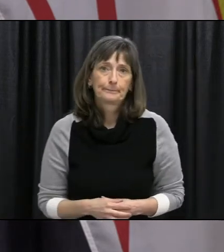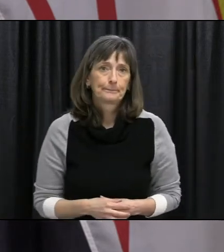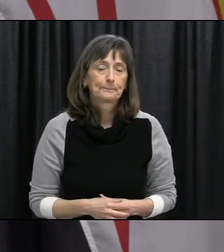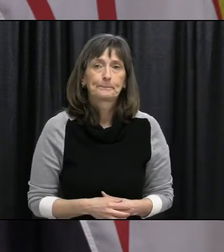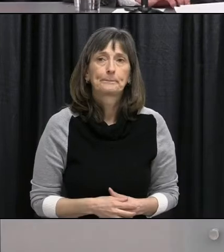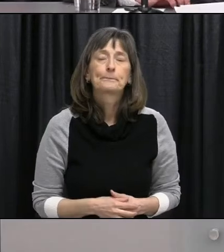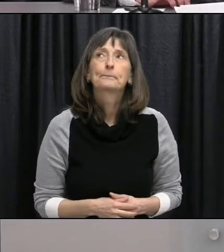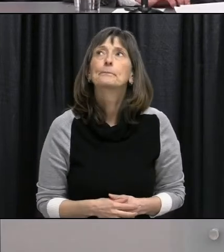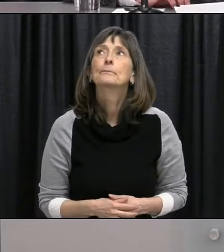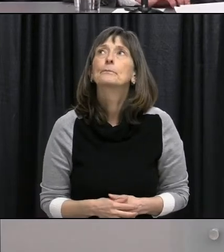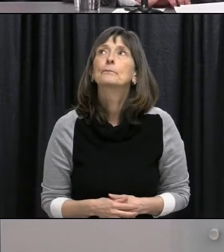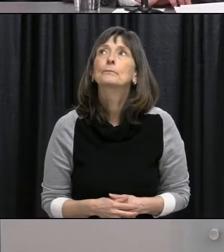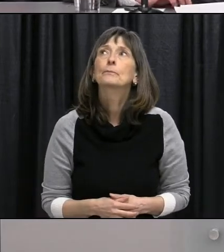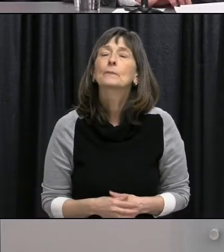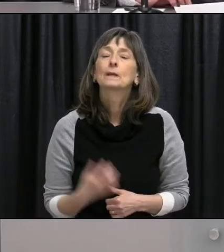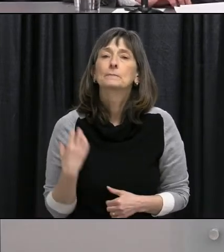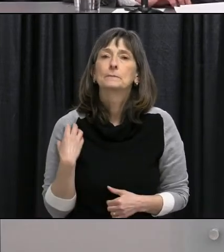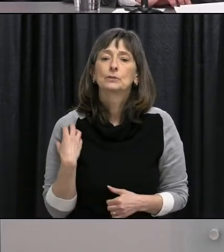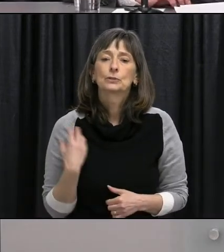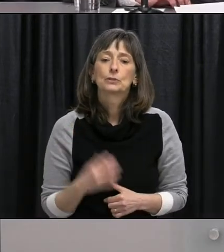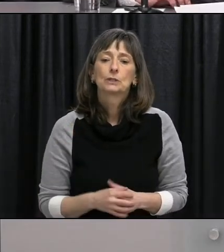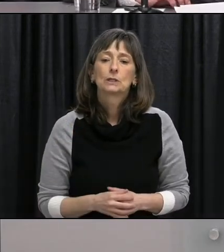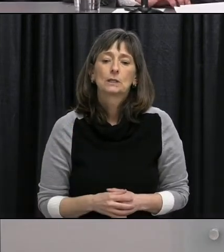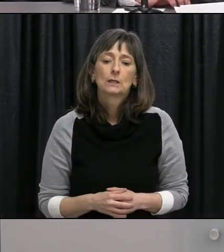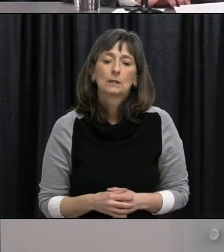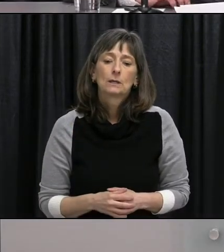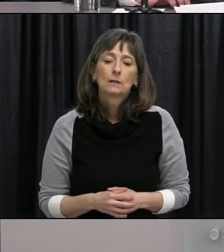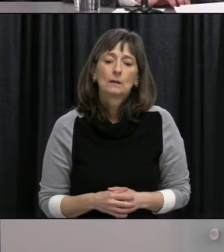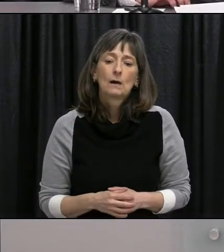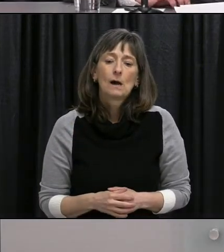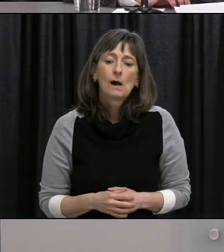Thank you, Dr. One of the things, David,